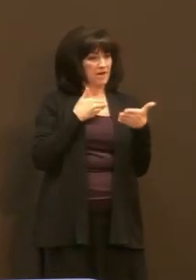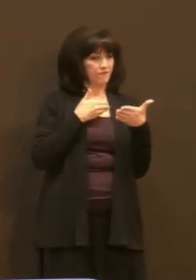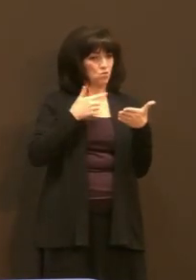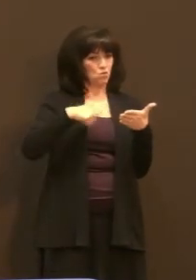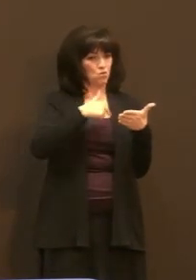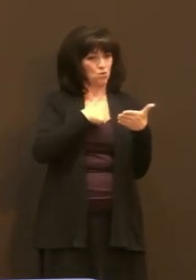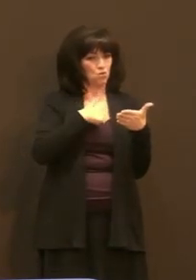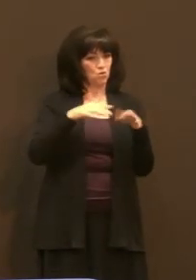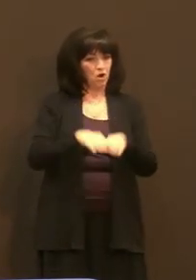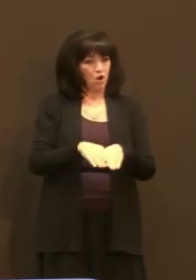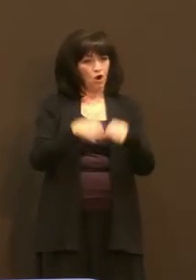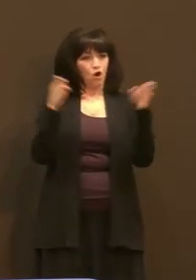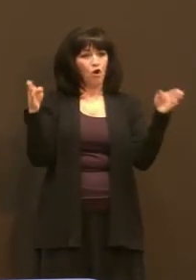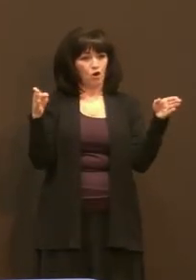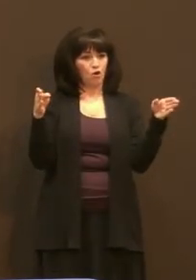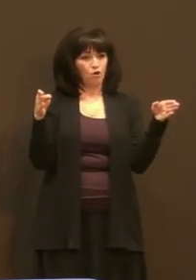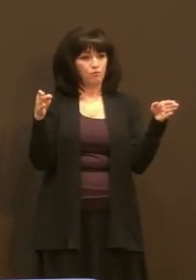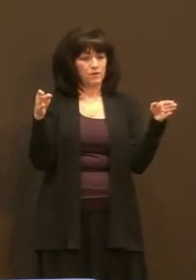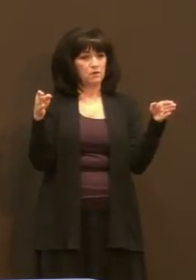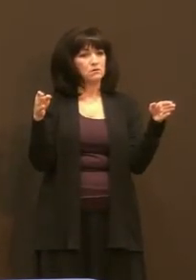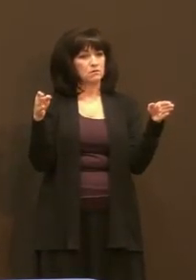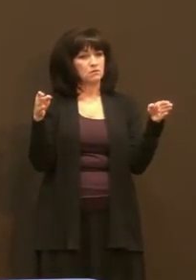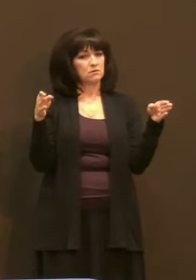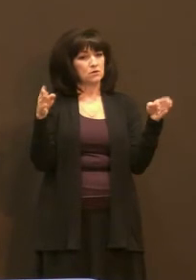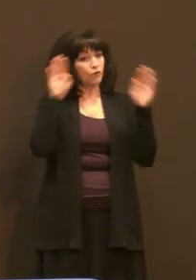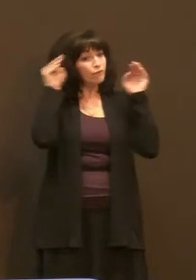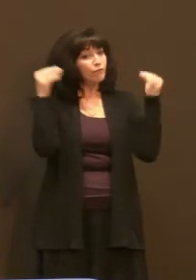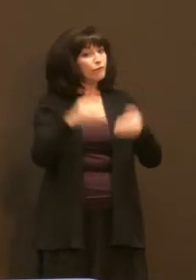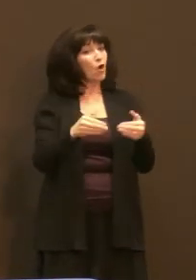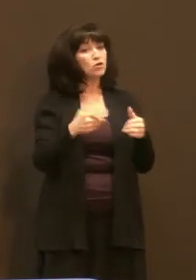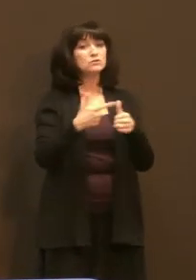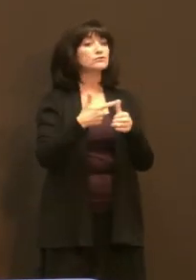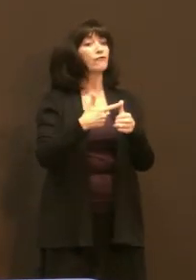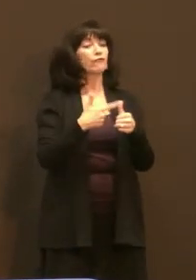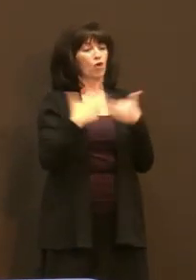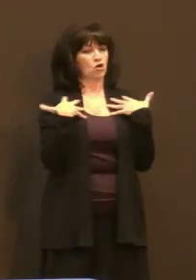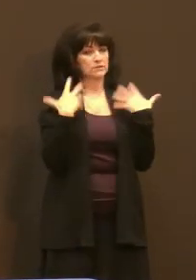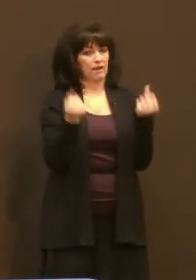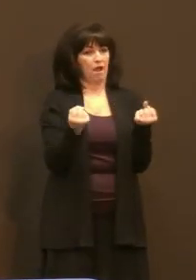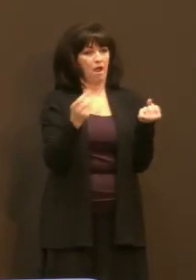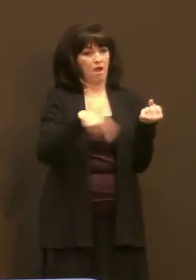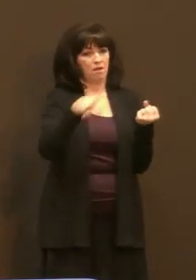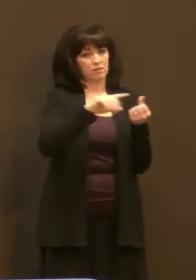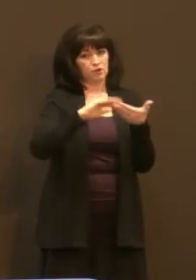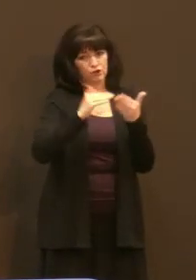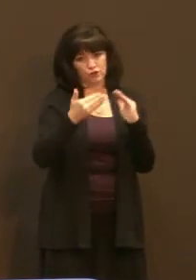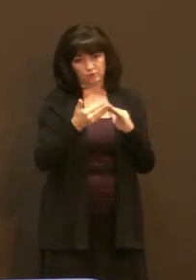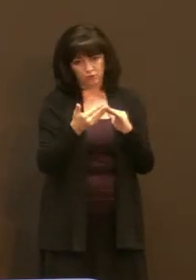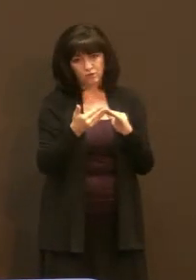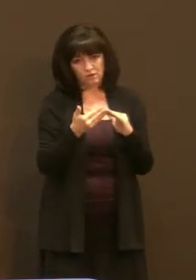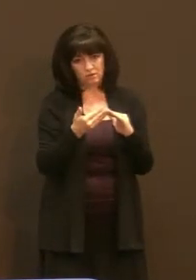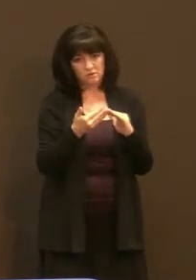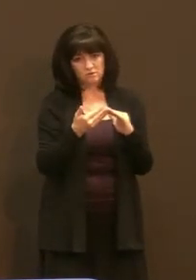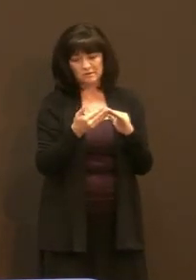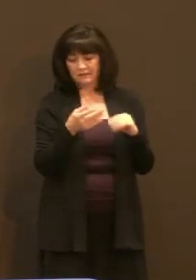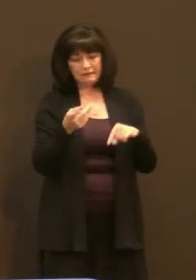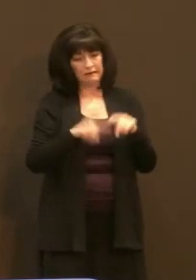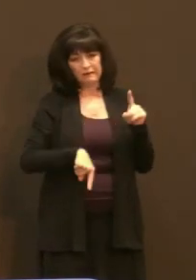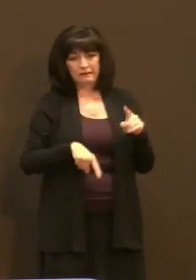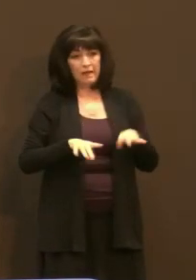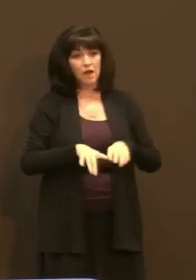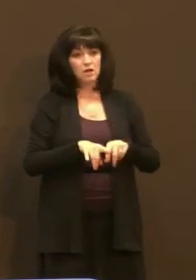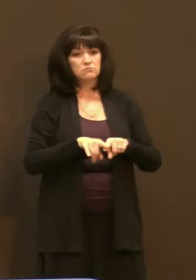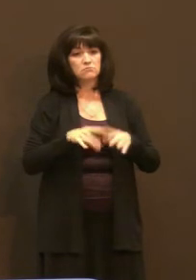healthy community so that we can restart the economy, so we can have a healthy economy. You can't have an unhealthy community